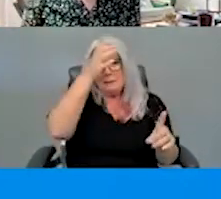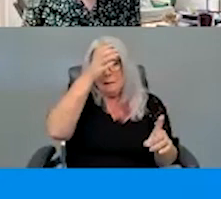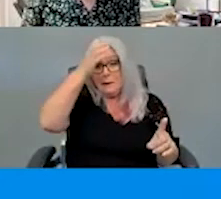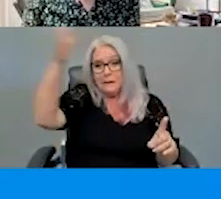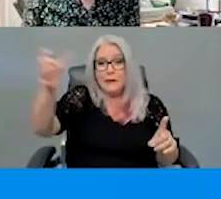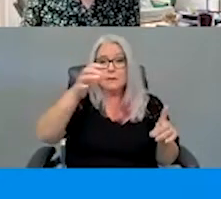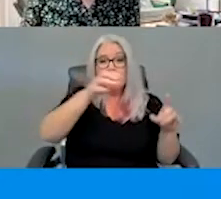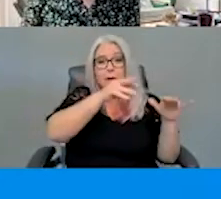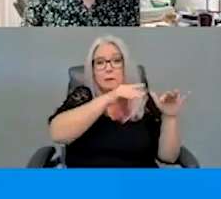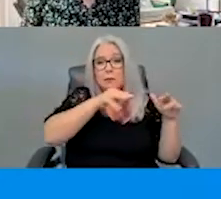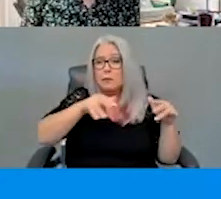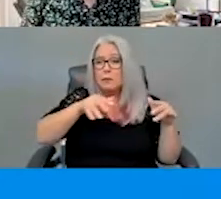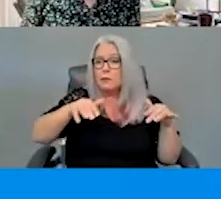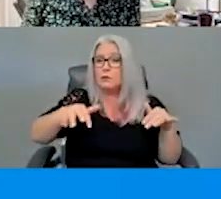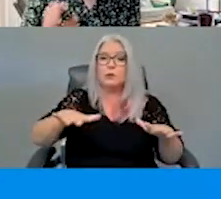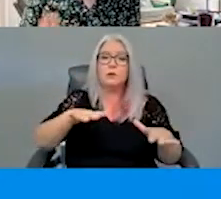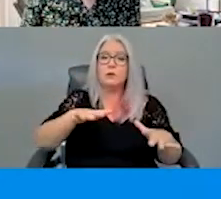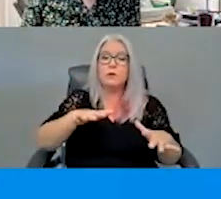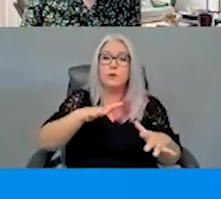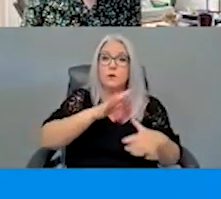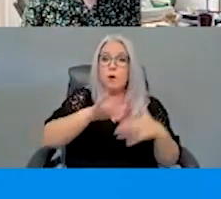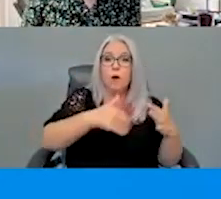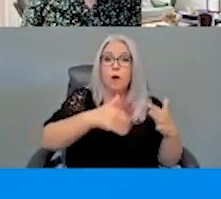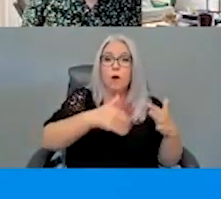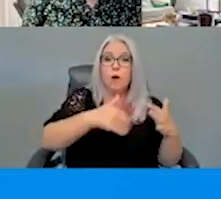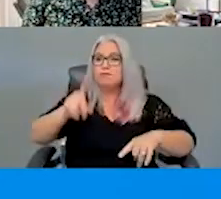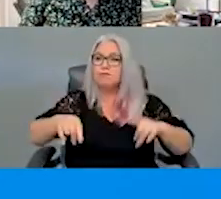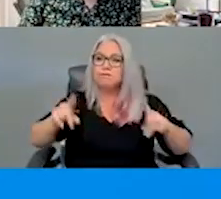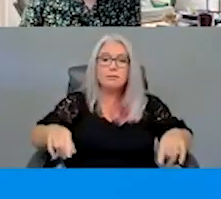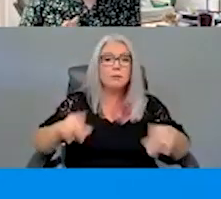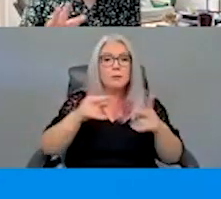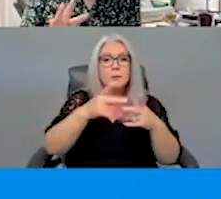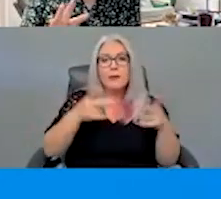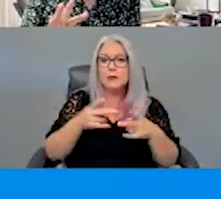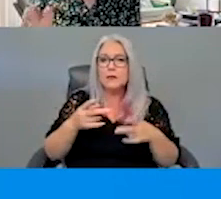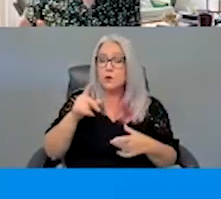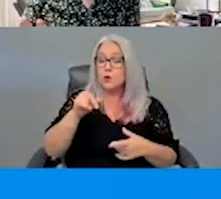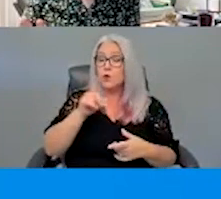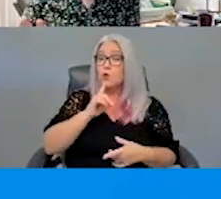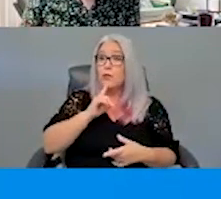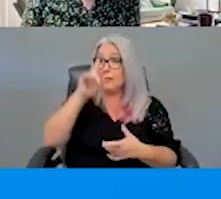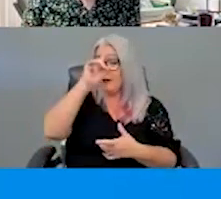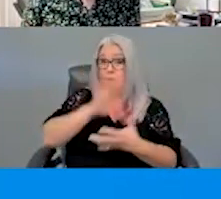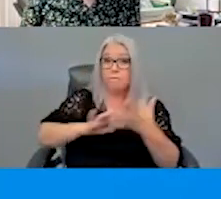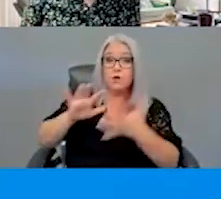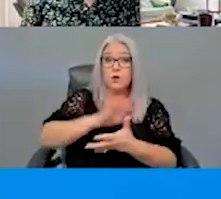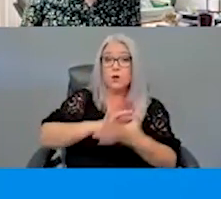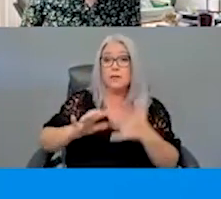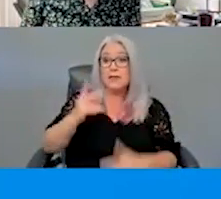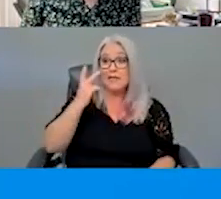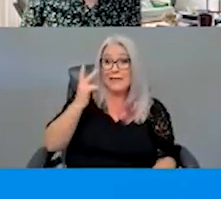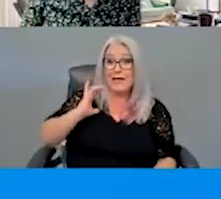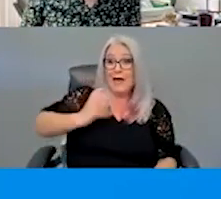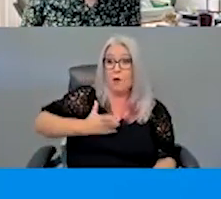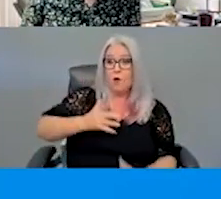Disney, for what it's worth. They are very confused by how to seat our family in the shows because they